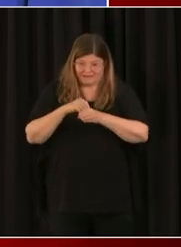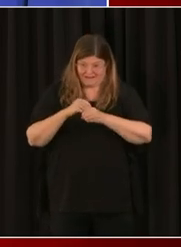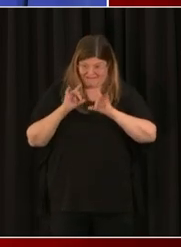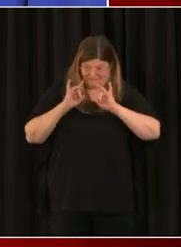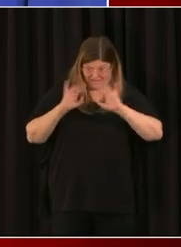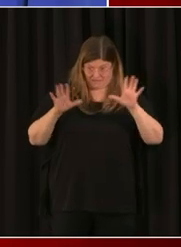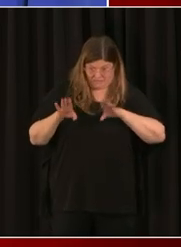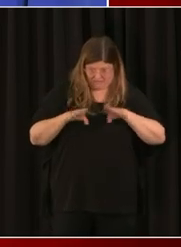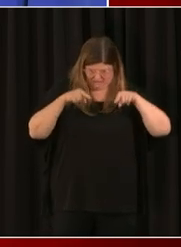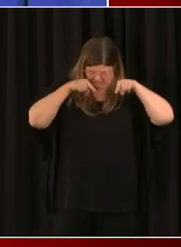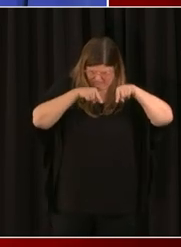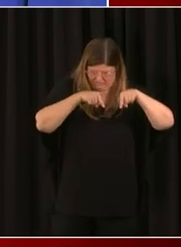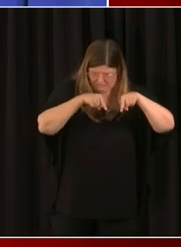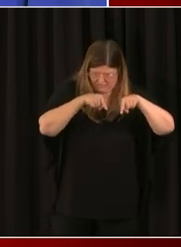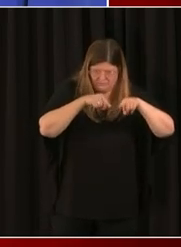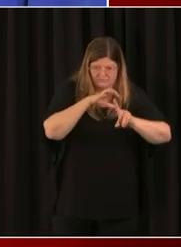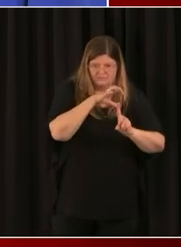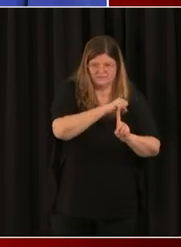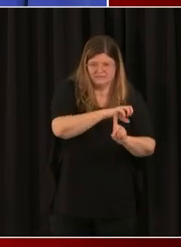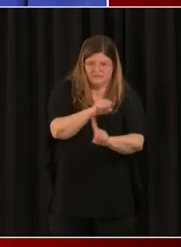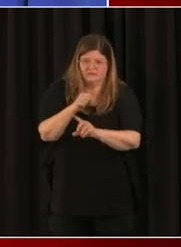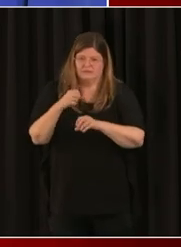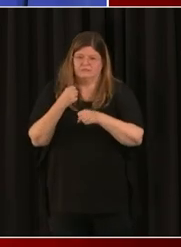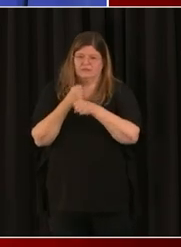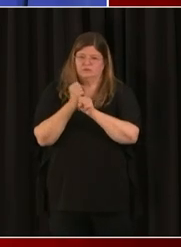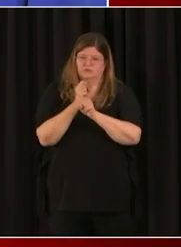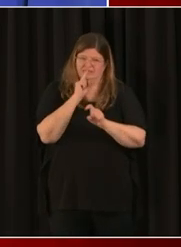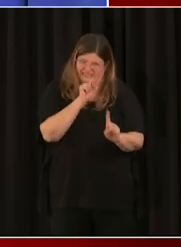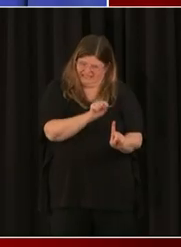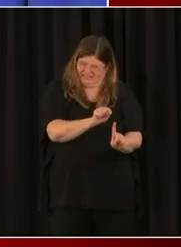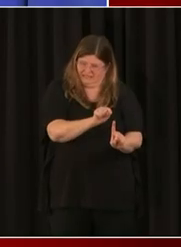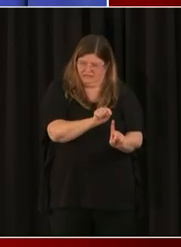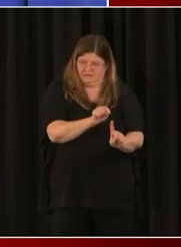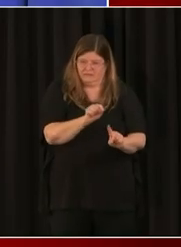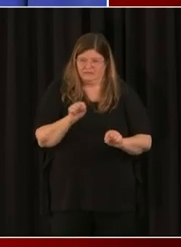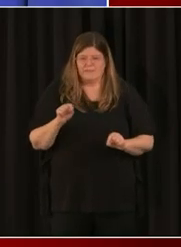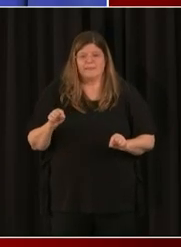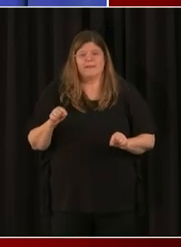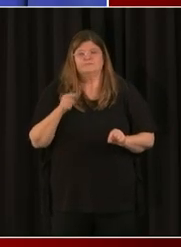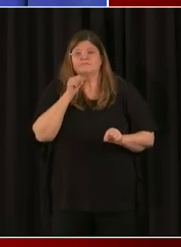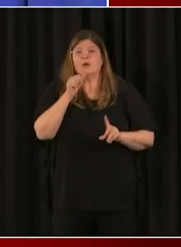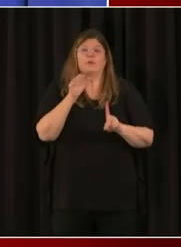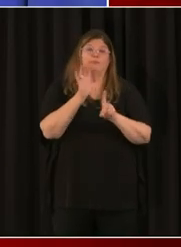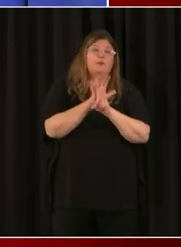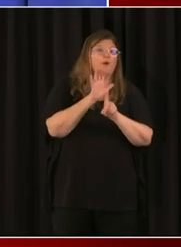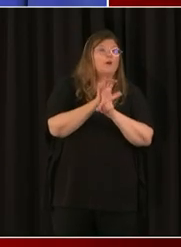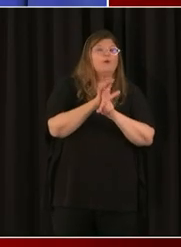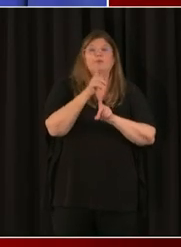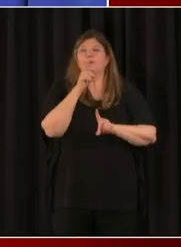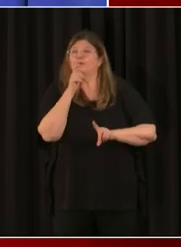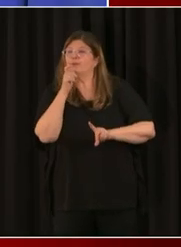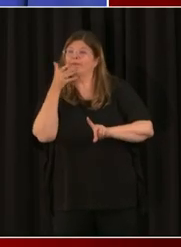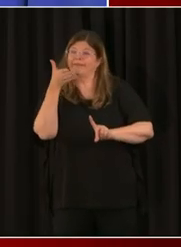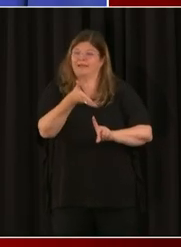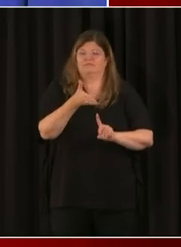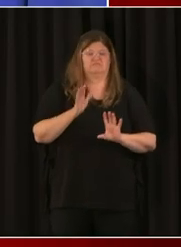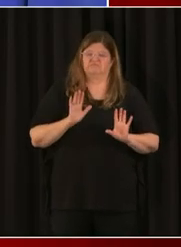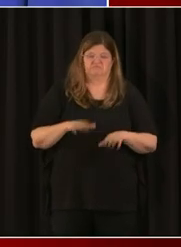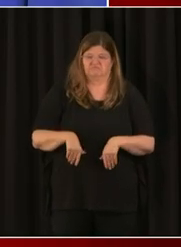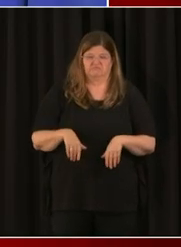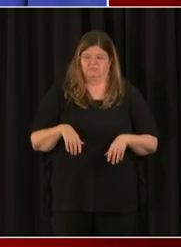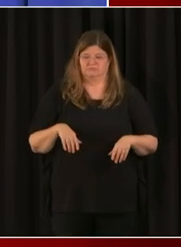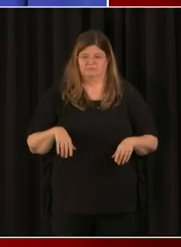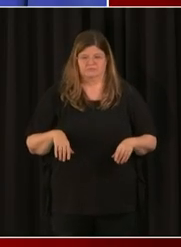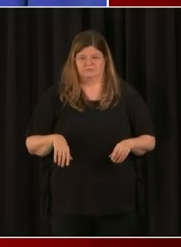be. That's our focus. We want to be very intentional about that. Again, I think it's important to echo the mayor's comments